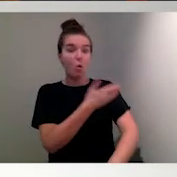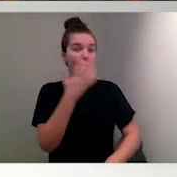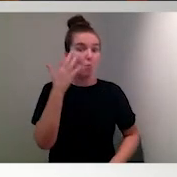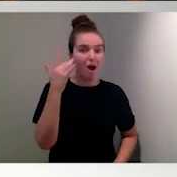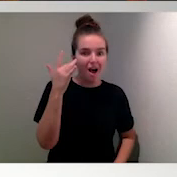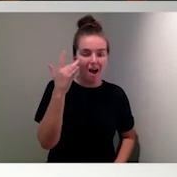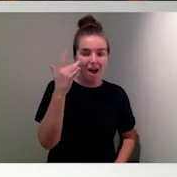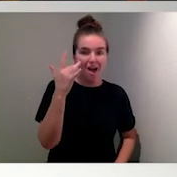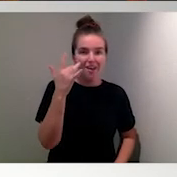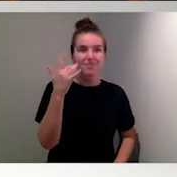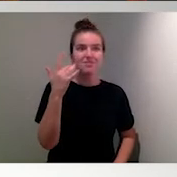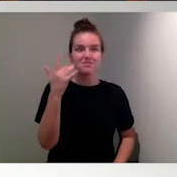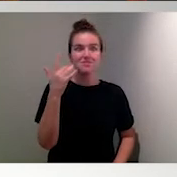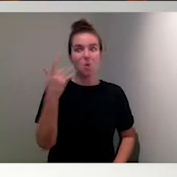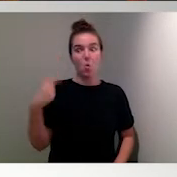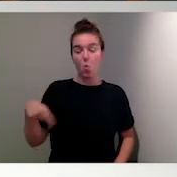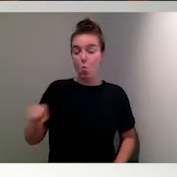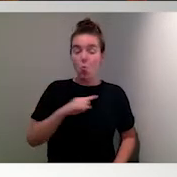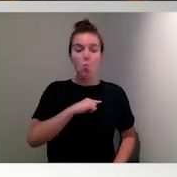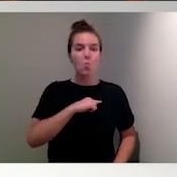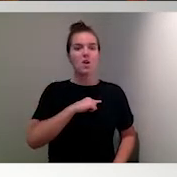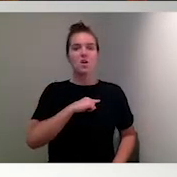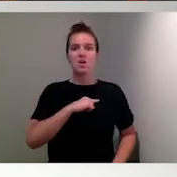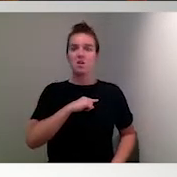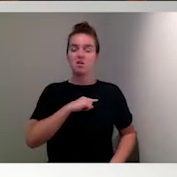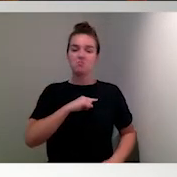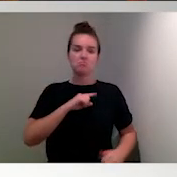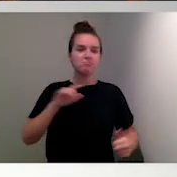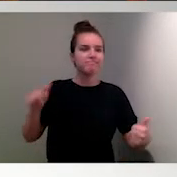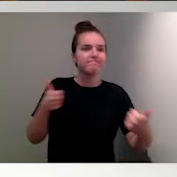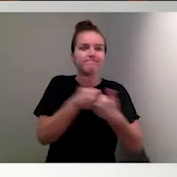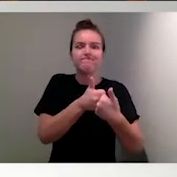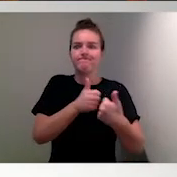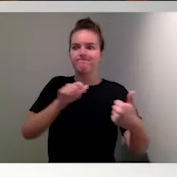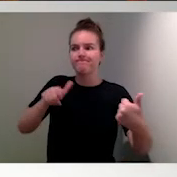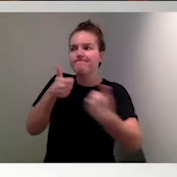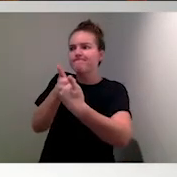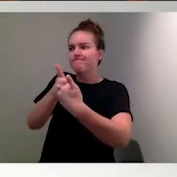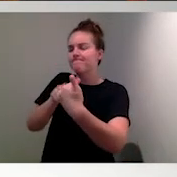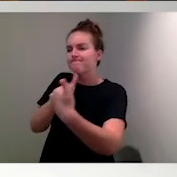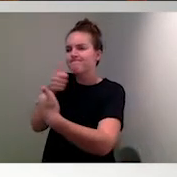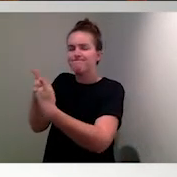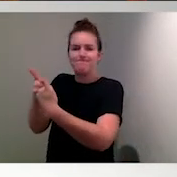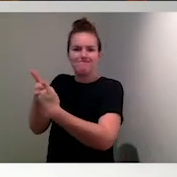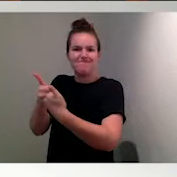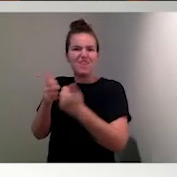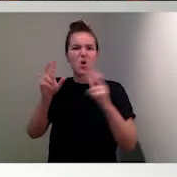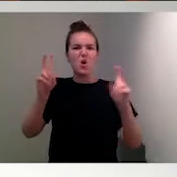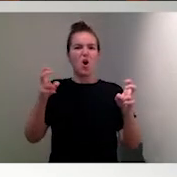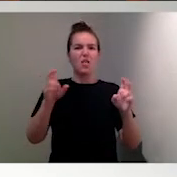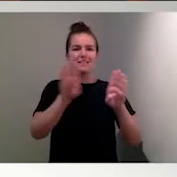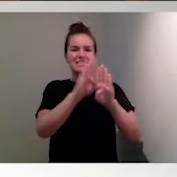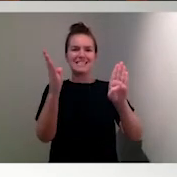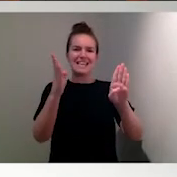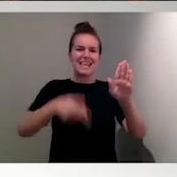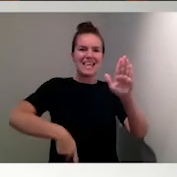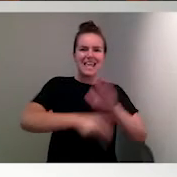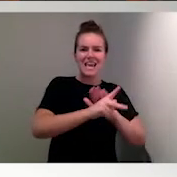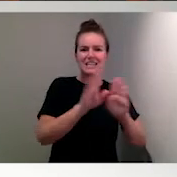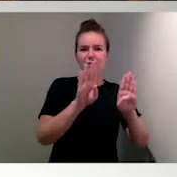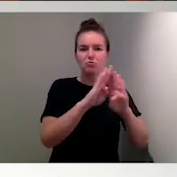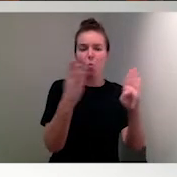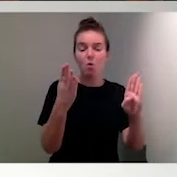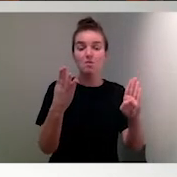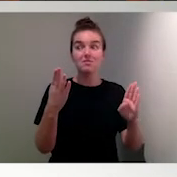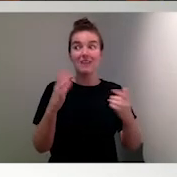him. And one of the ways that we kick down doors for him is by traveling and exposing him to new experiences and